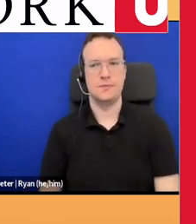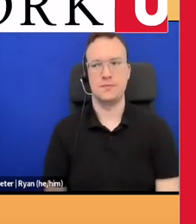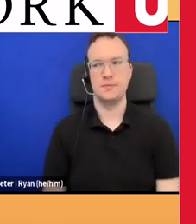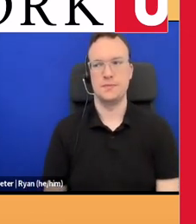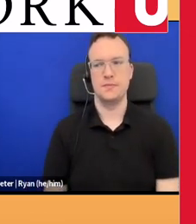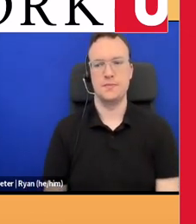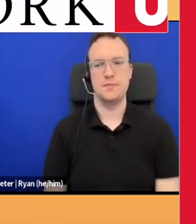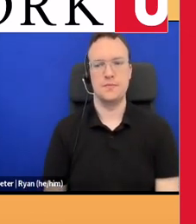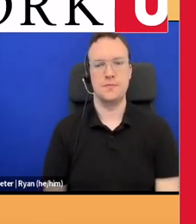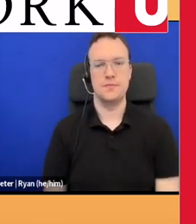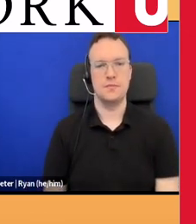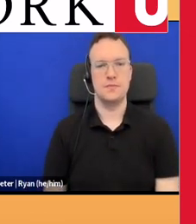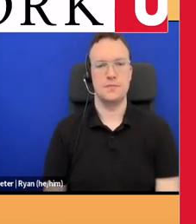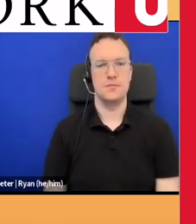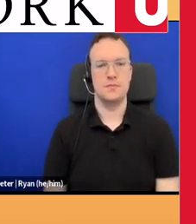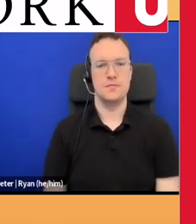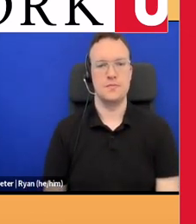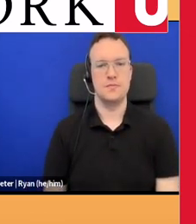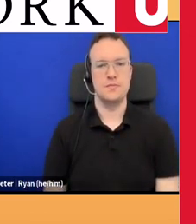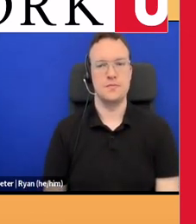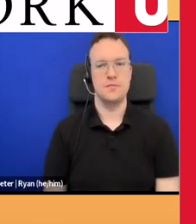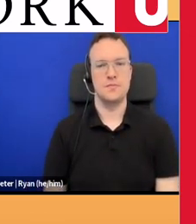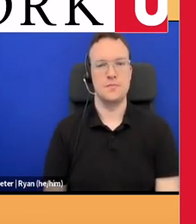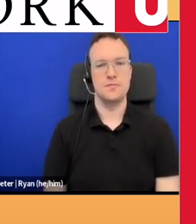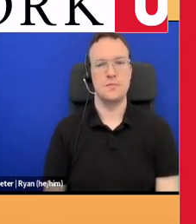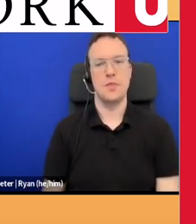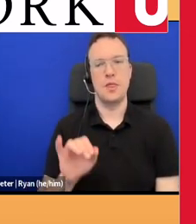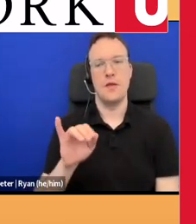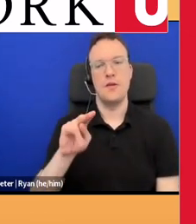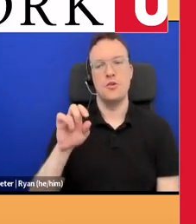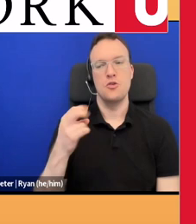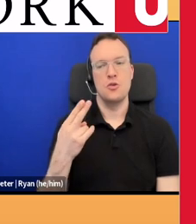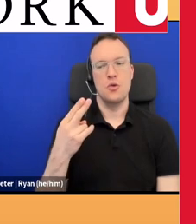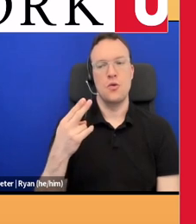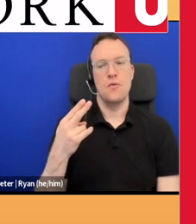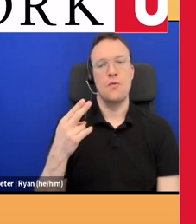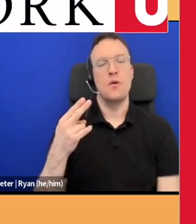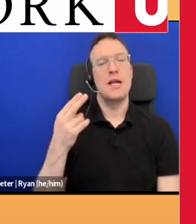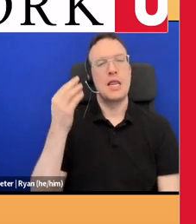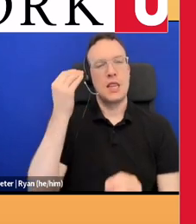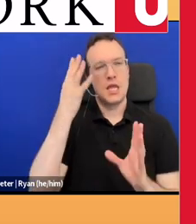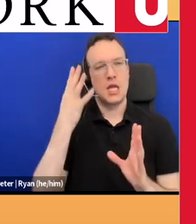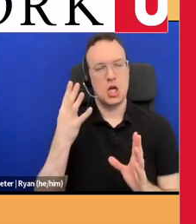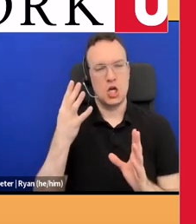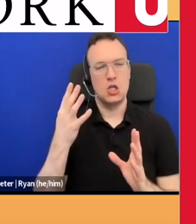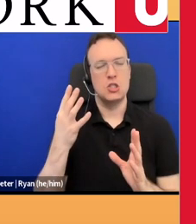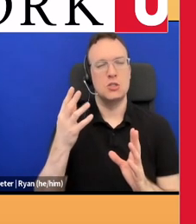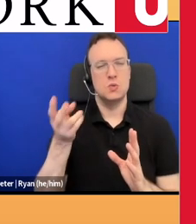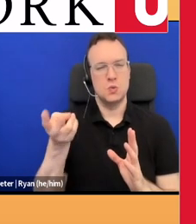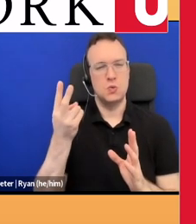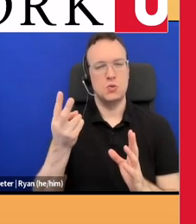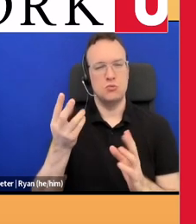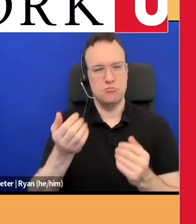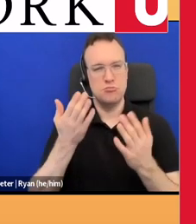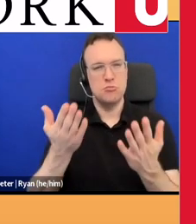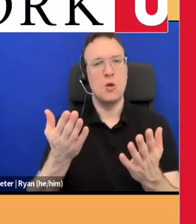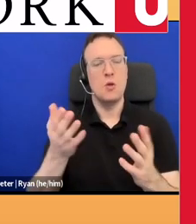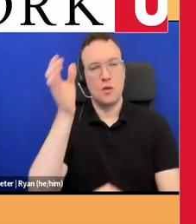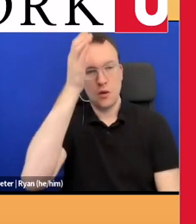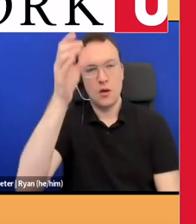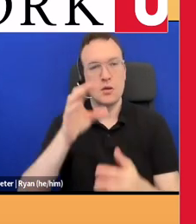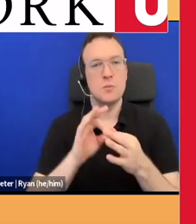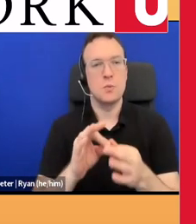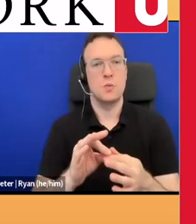As Finnish social thinkers Arlo Latinen and Anna Brigitta Pesi suggest, many are of the opinion that the concept of